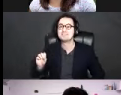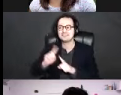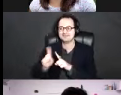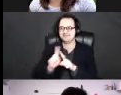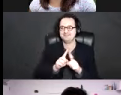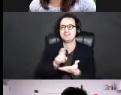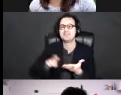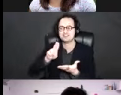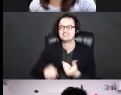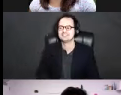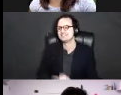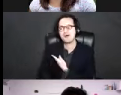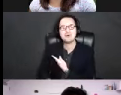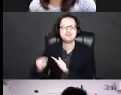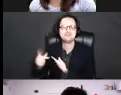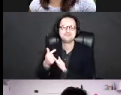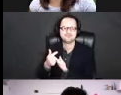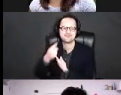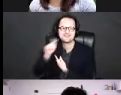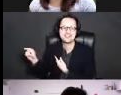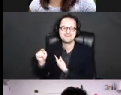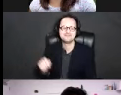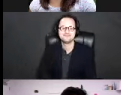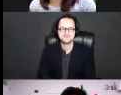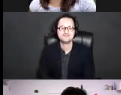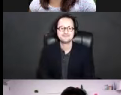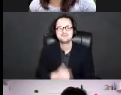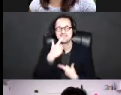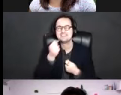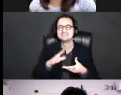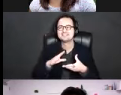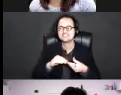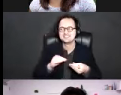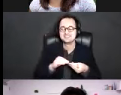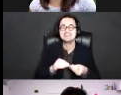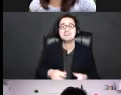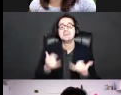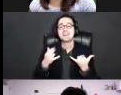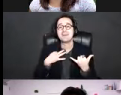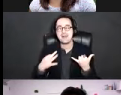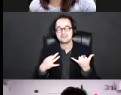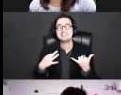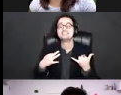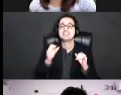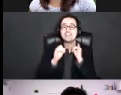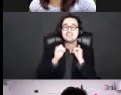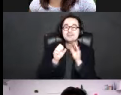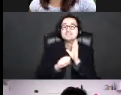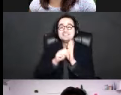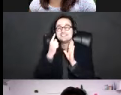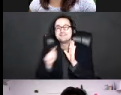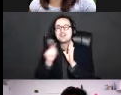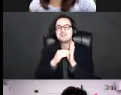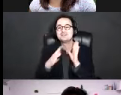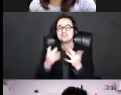them. Yeah. That is an interesting story. So since it's the application and interview season for students, I'm sure, I